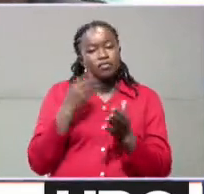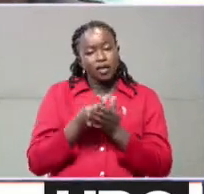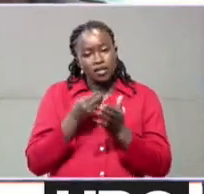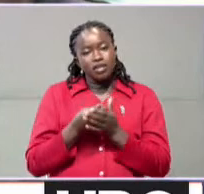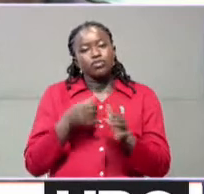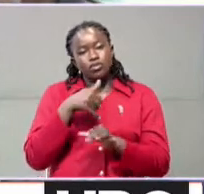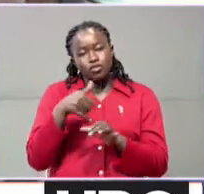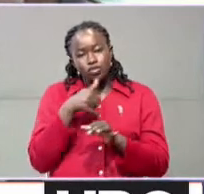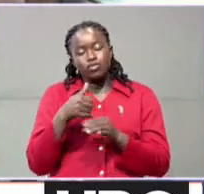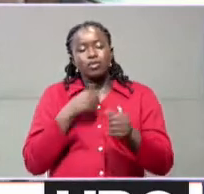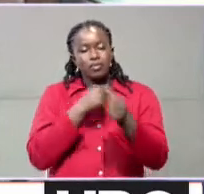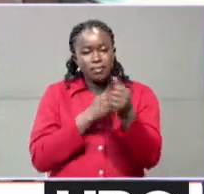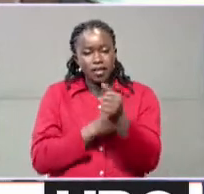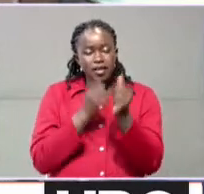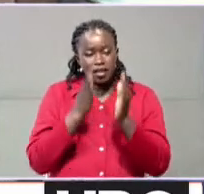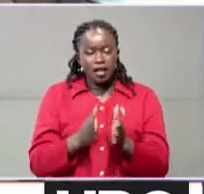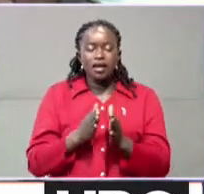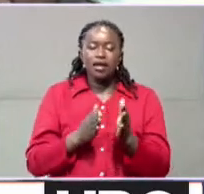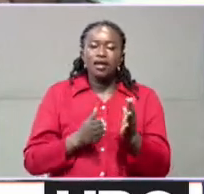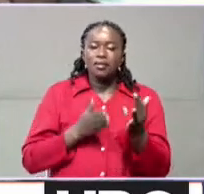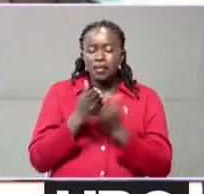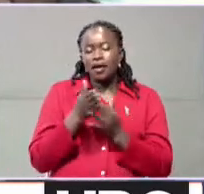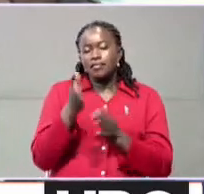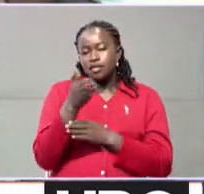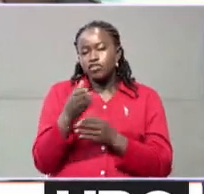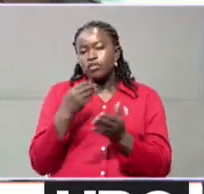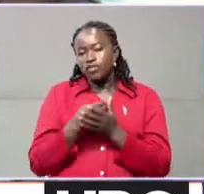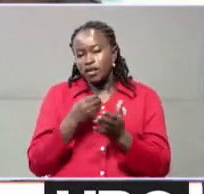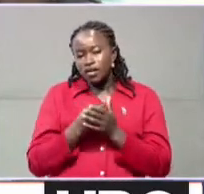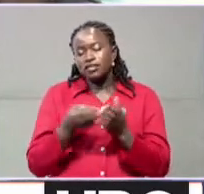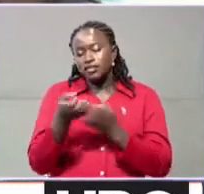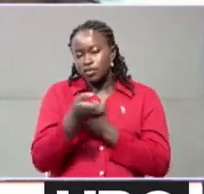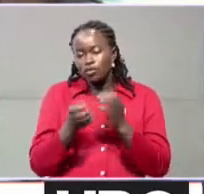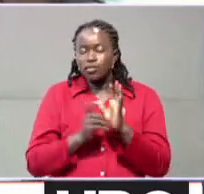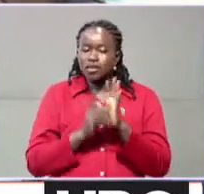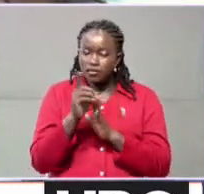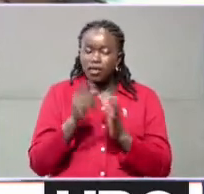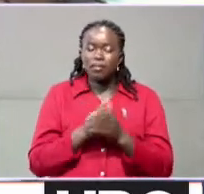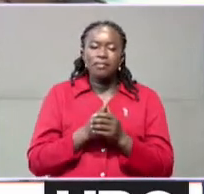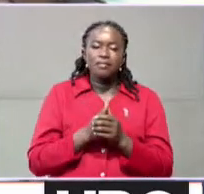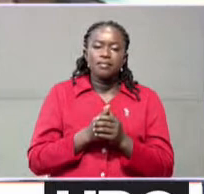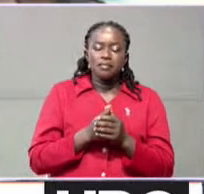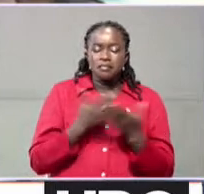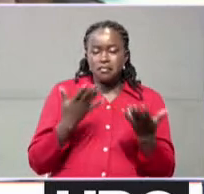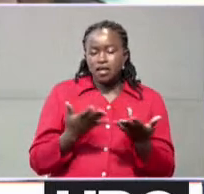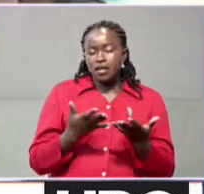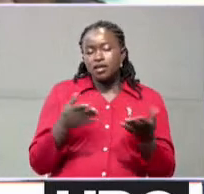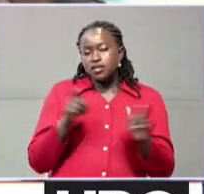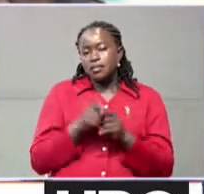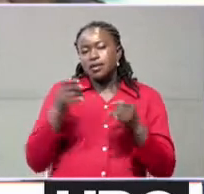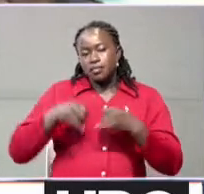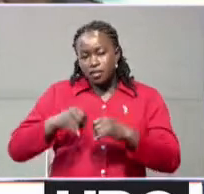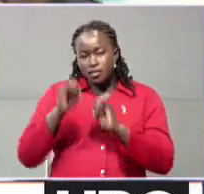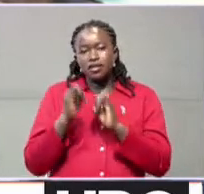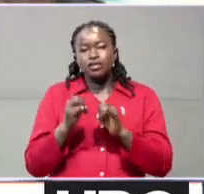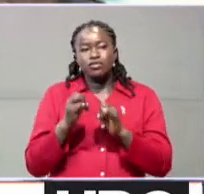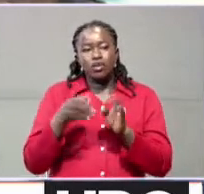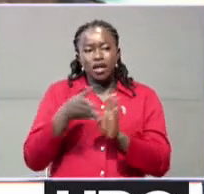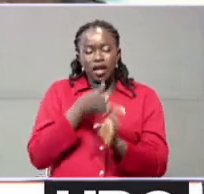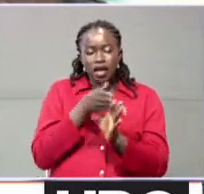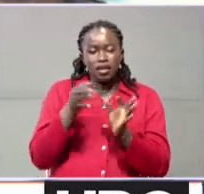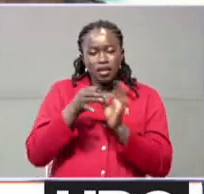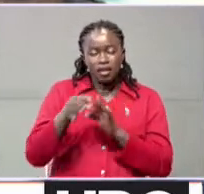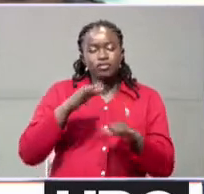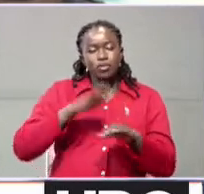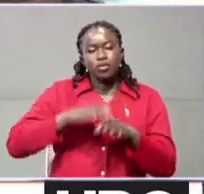pillar by the minister of finance economic development that is feb 22 and implementation guidelines on